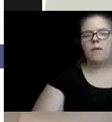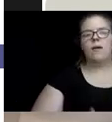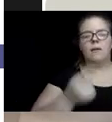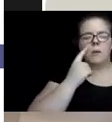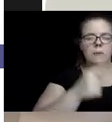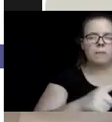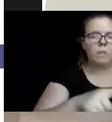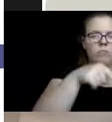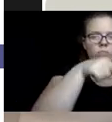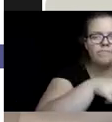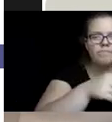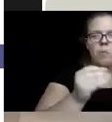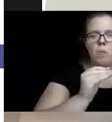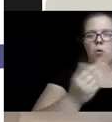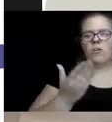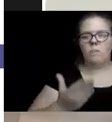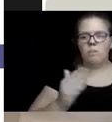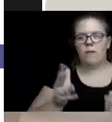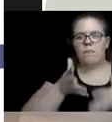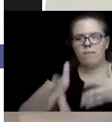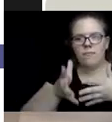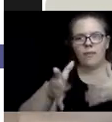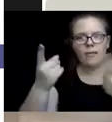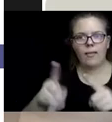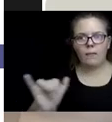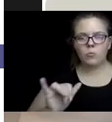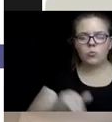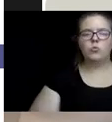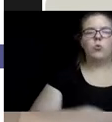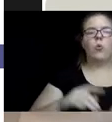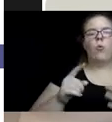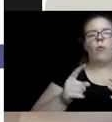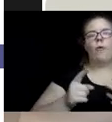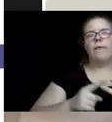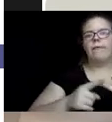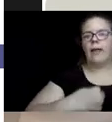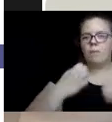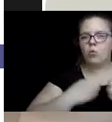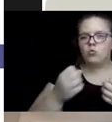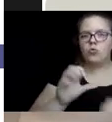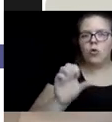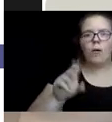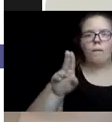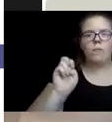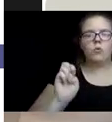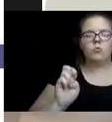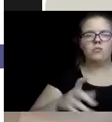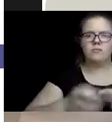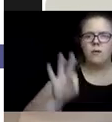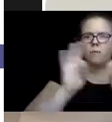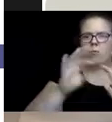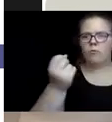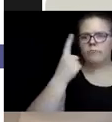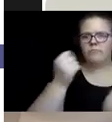little deeper. There might be neglect going on. There might be emotional abuse going on. It's important to understand that all